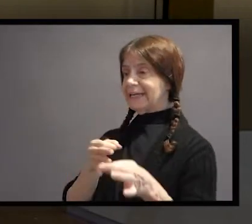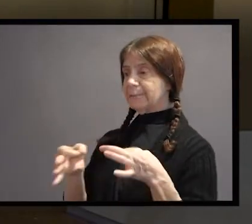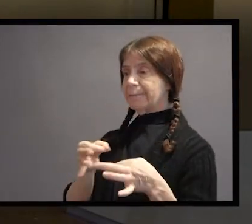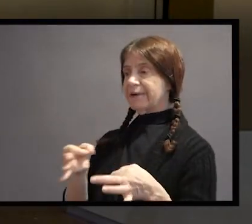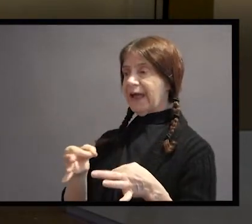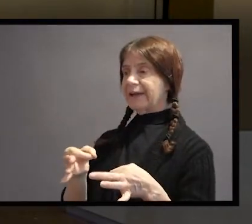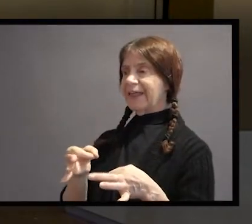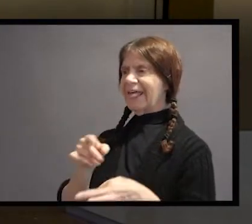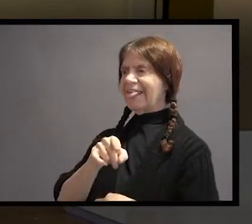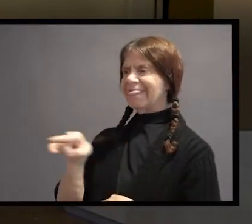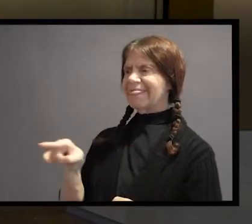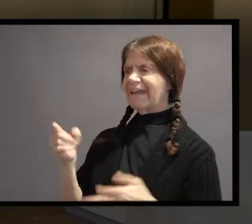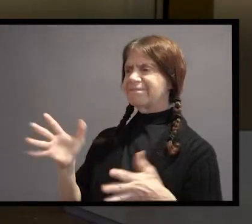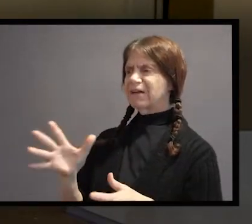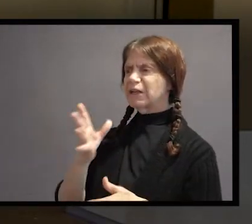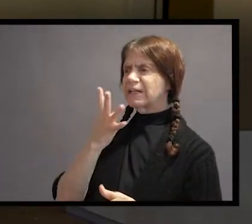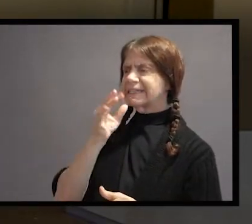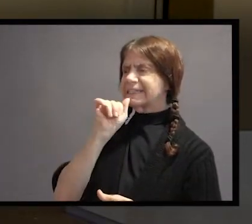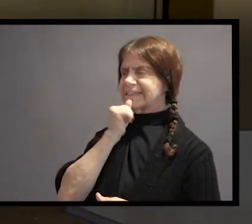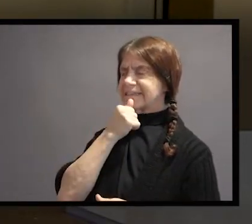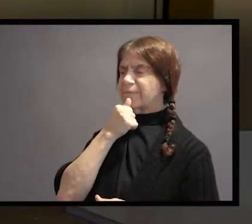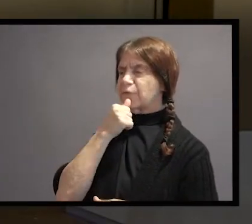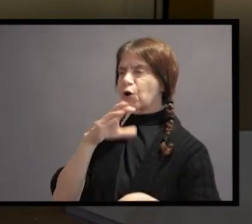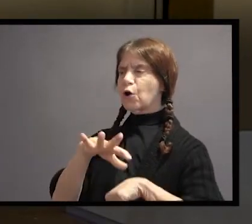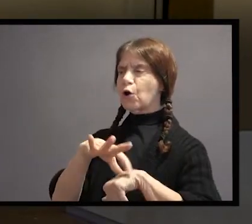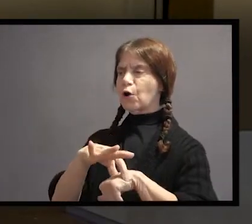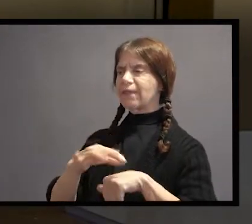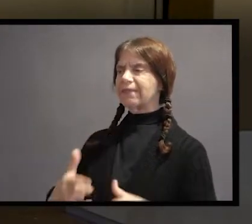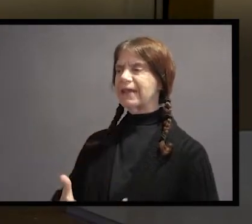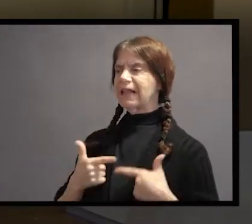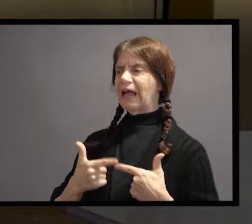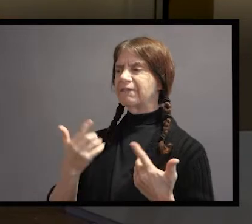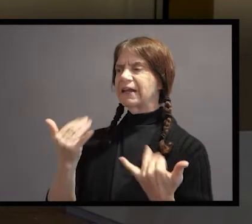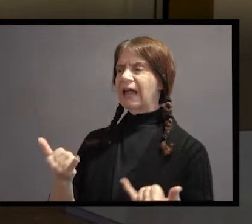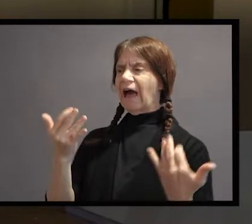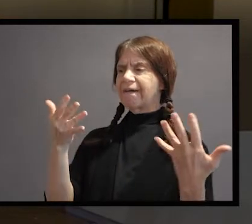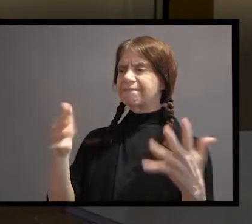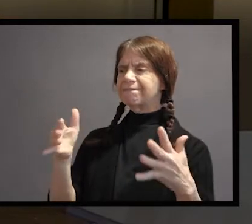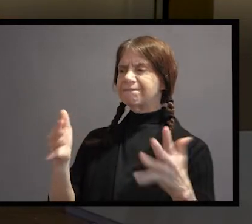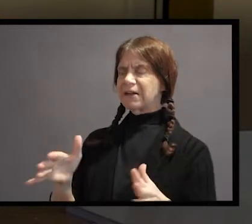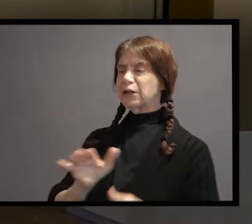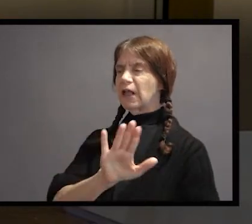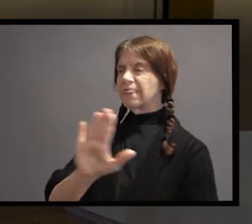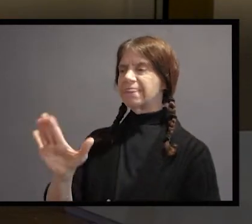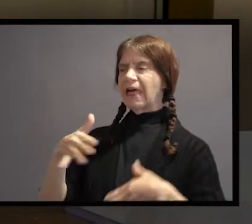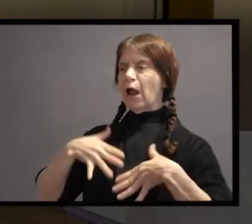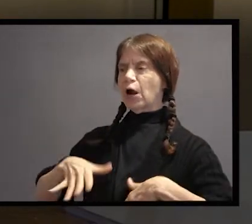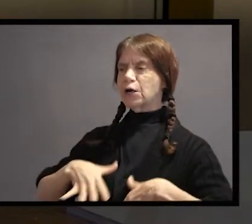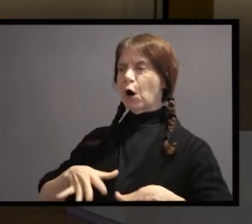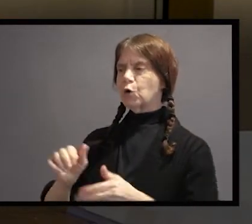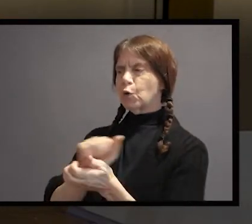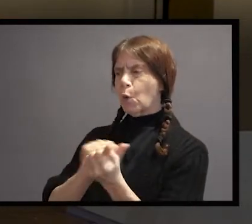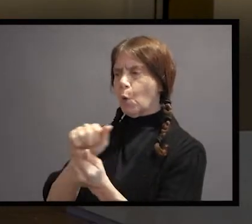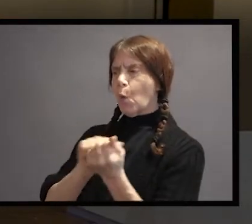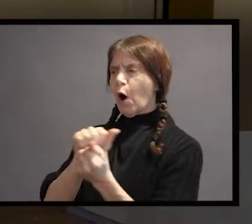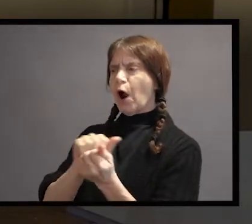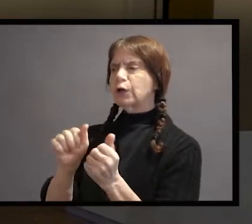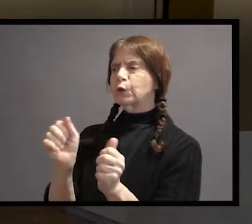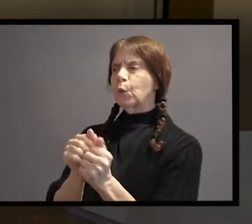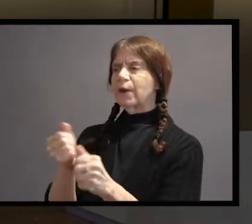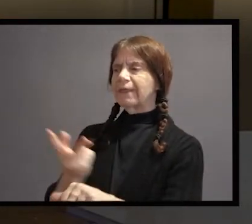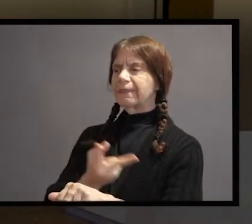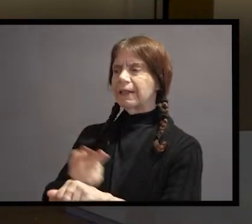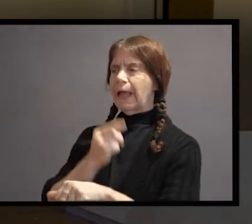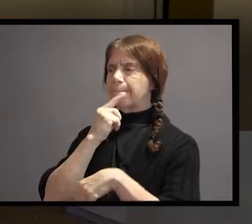me, These are the ones coming out of the great tribulation. They have washed their robes and made them white